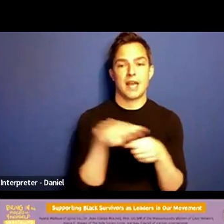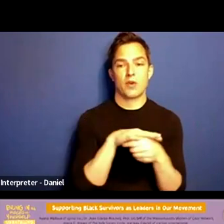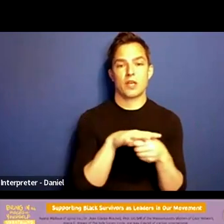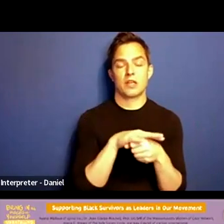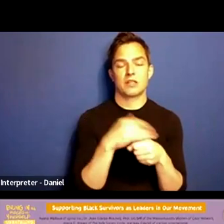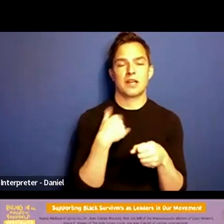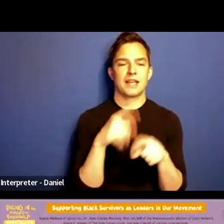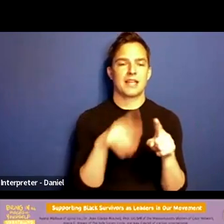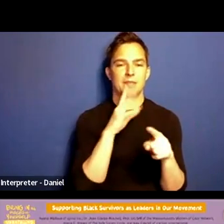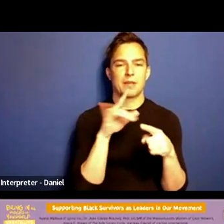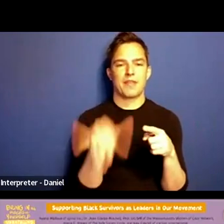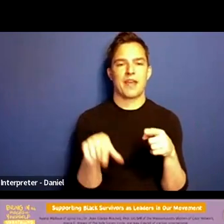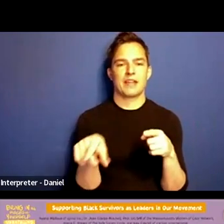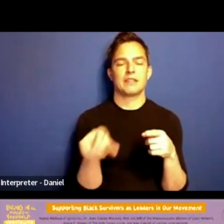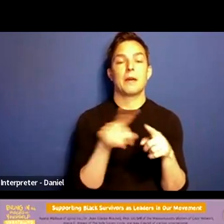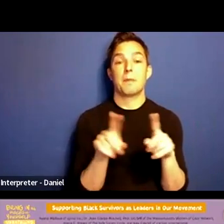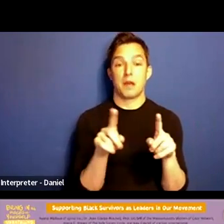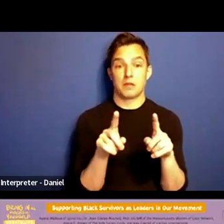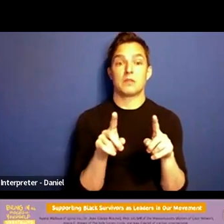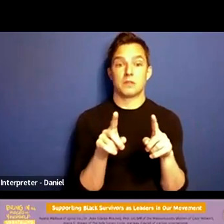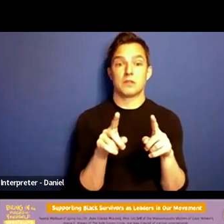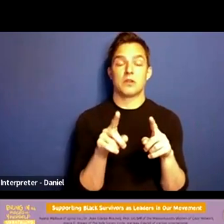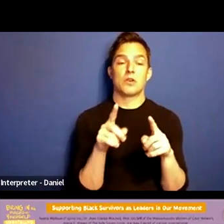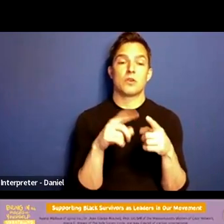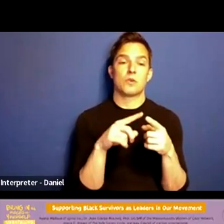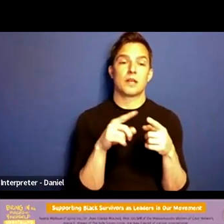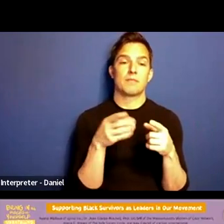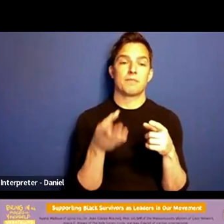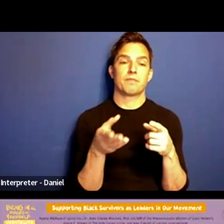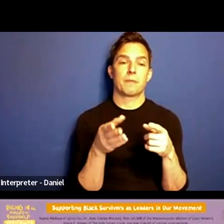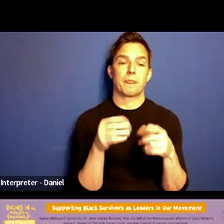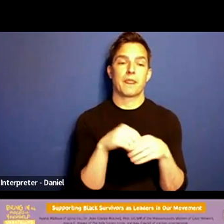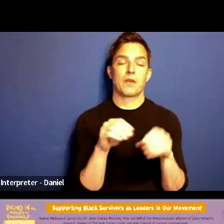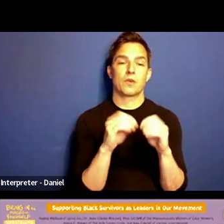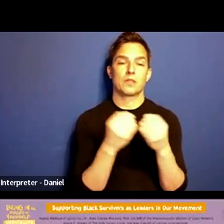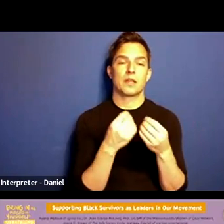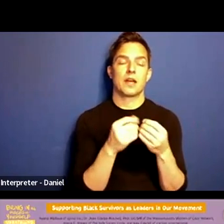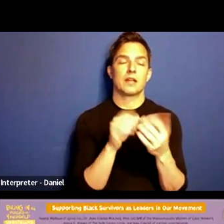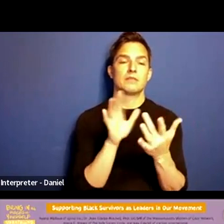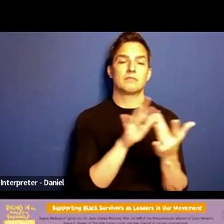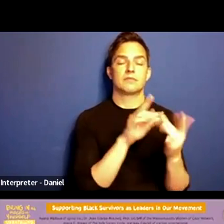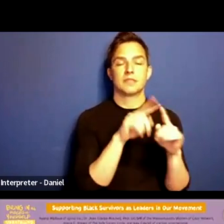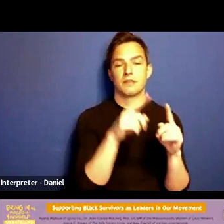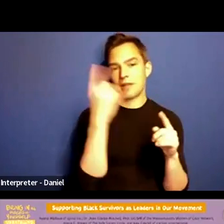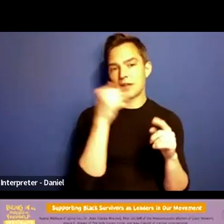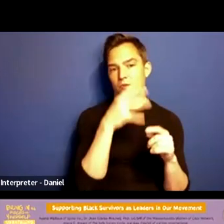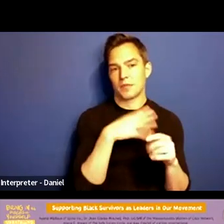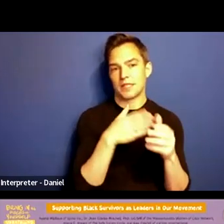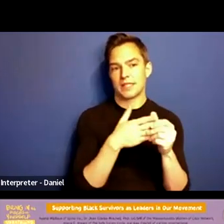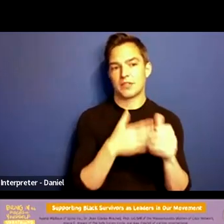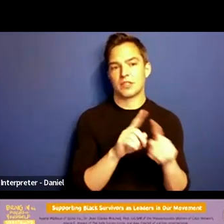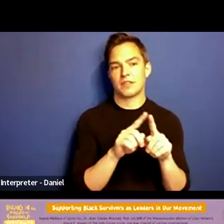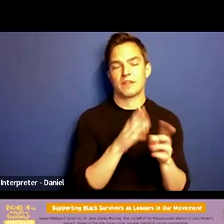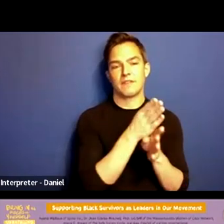that. But I can speak on, like, when I started my organization, I reached out to different Black women leaders in different fields and try to